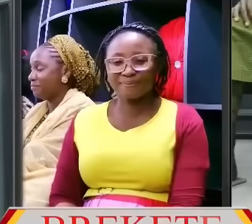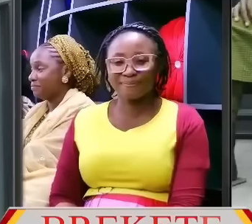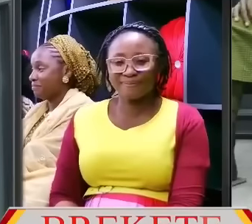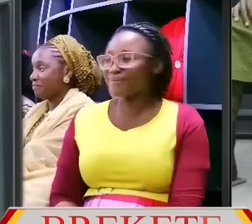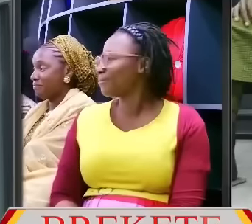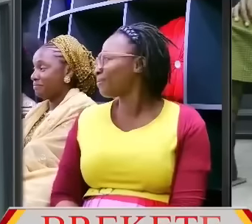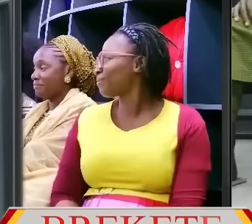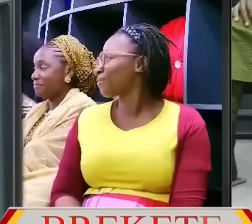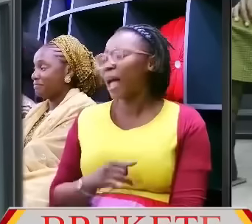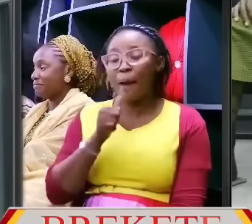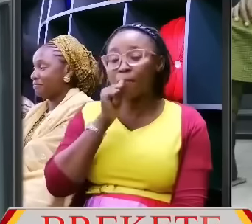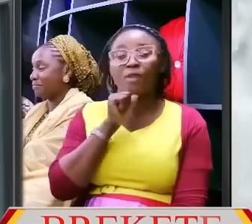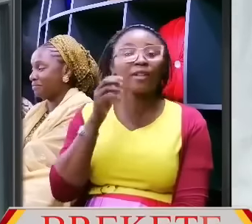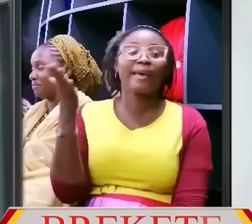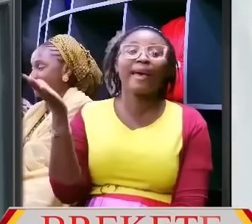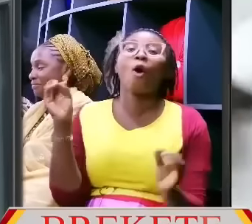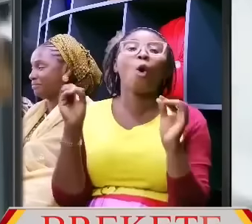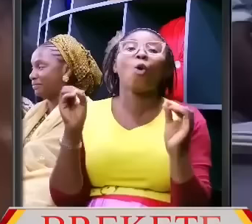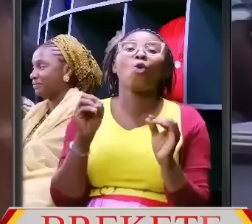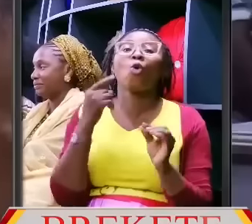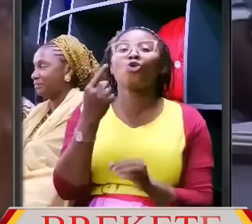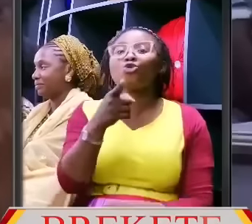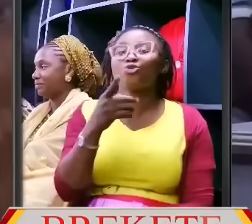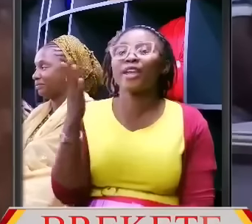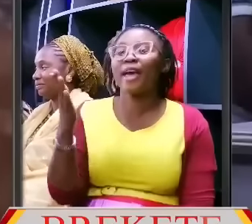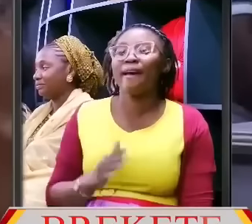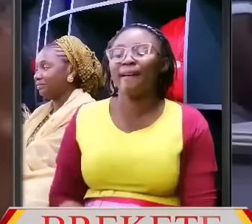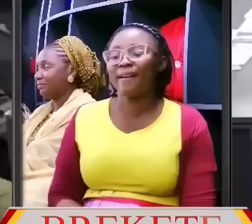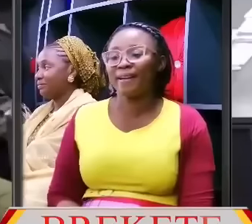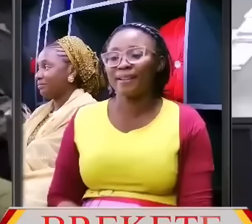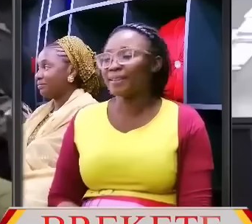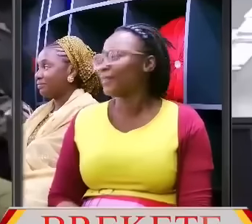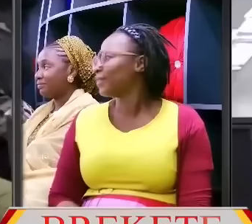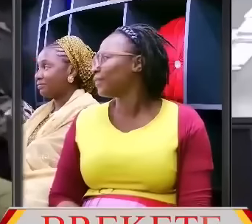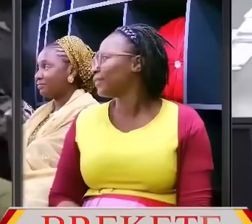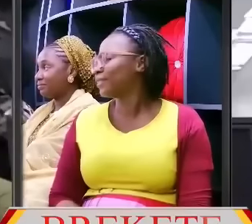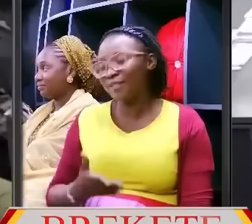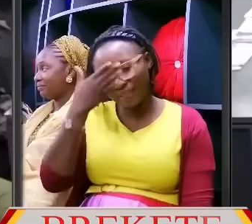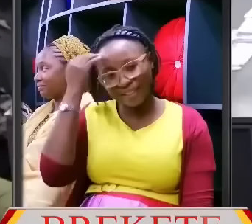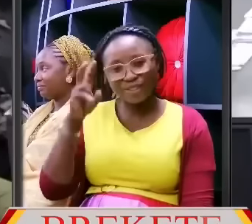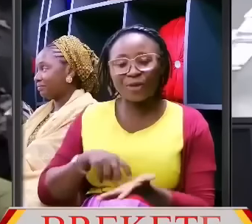Looking there, yeah. I know they there. Oh, are you there? So are we together? Forget